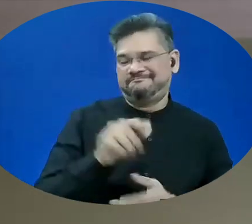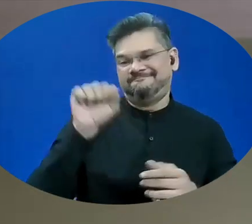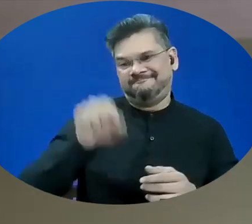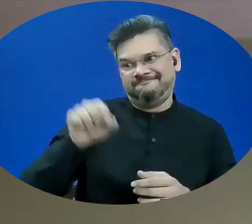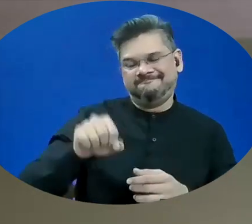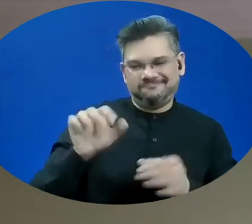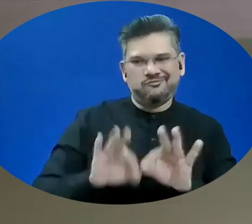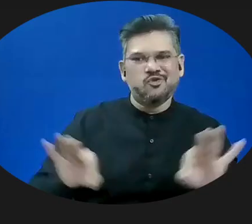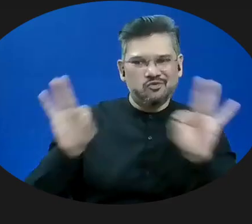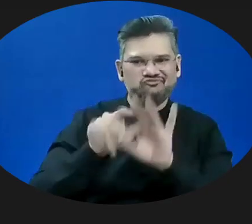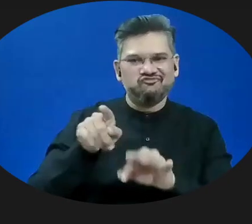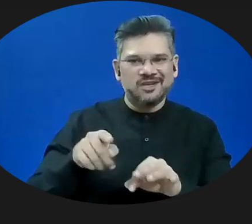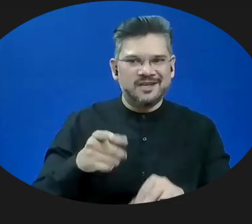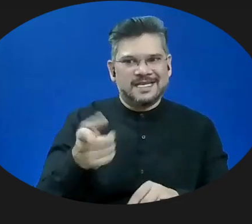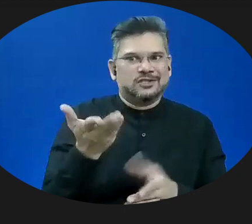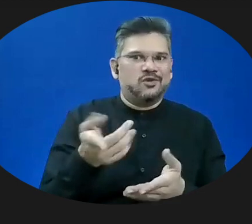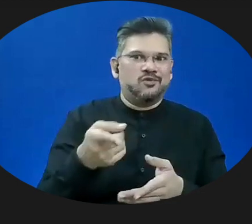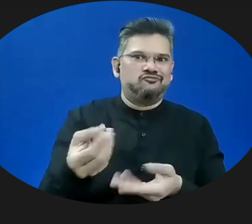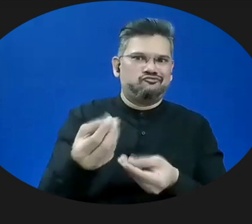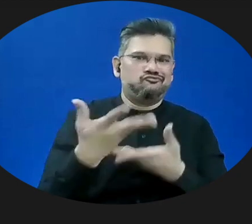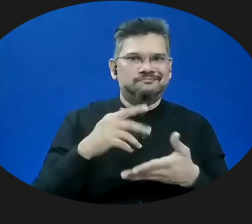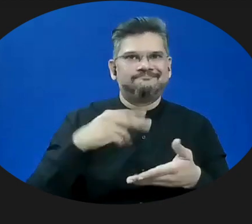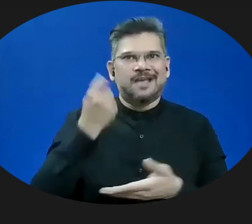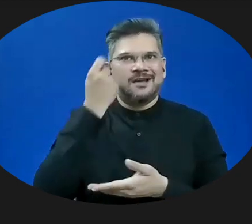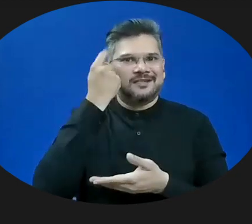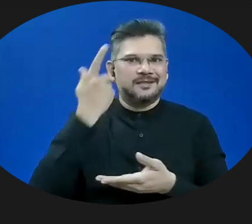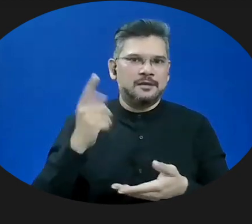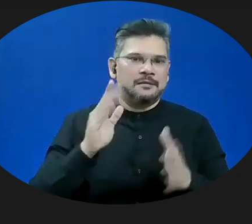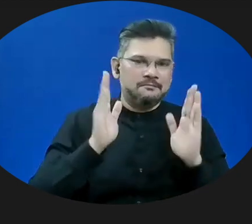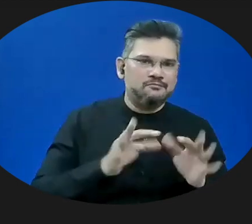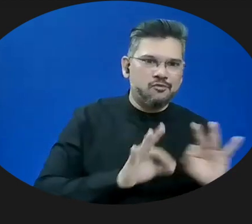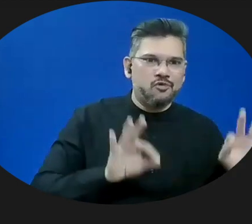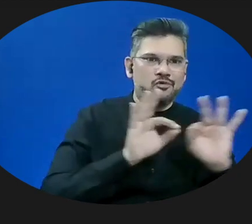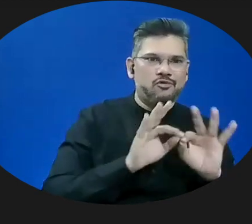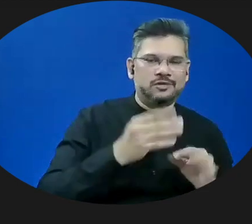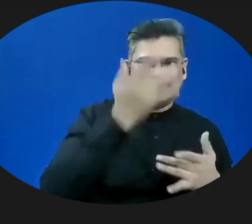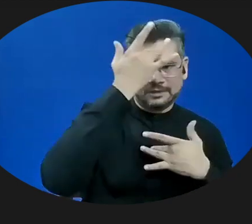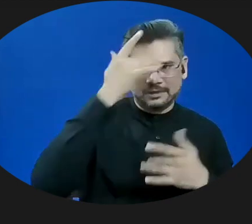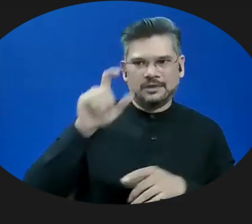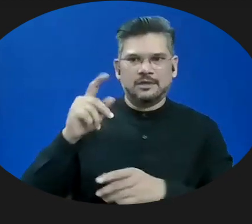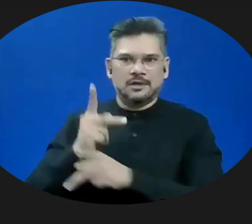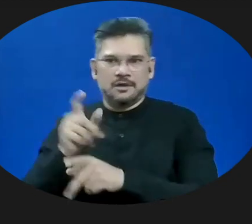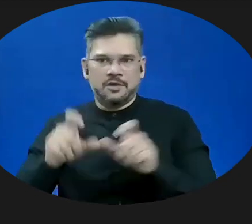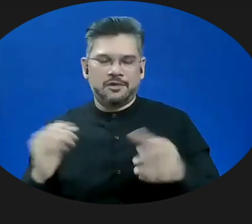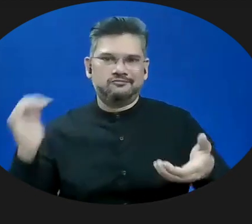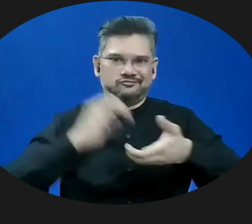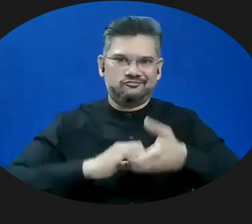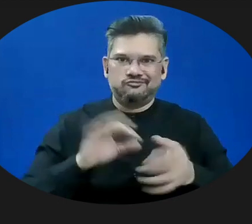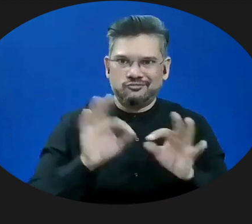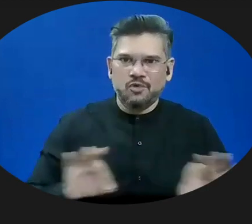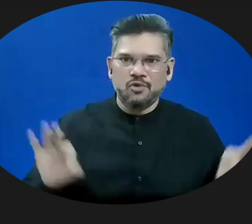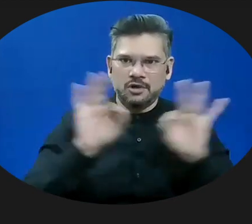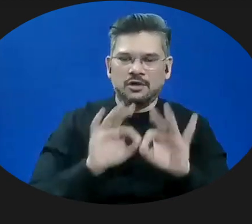it? So yeah. To me, the care partners are very important to take care of themselves. Okay, yes. Then for the person